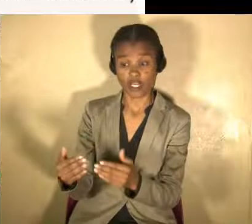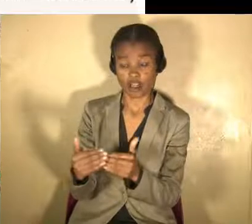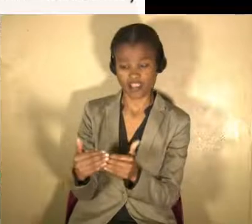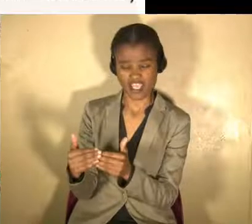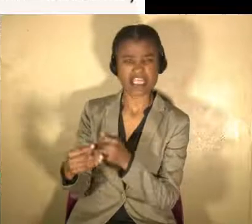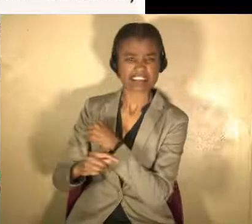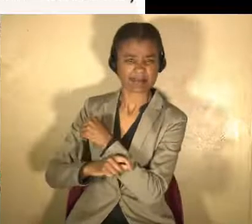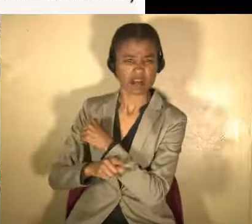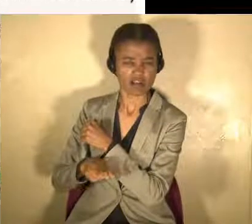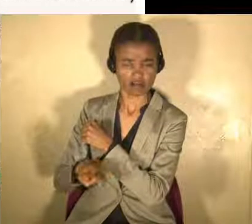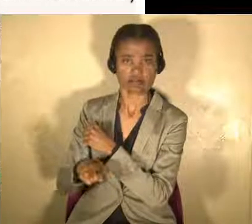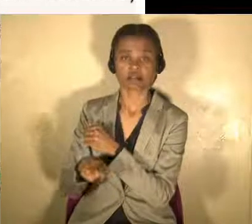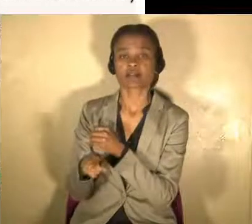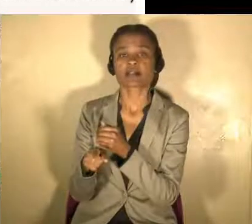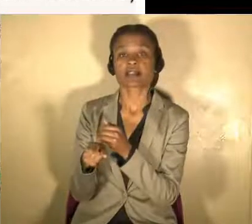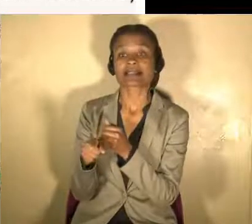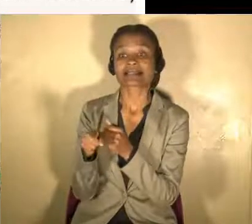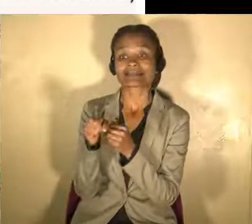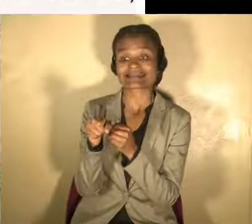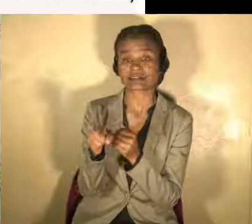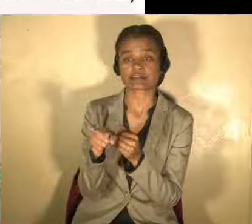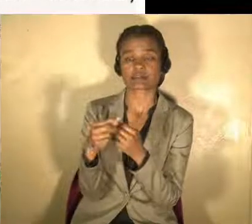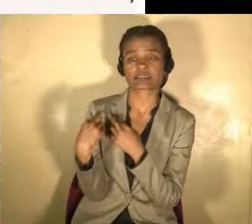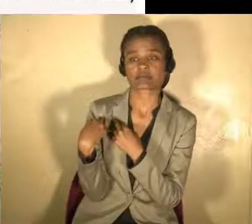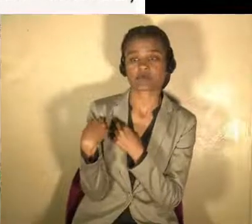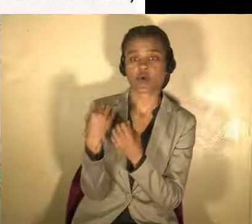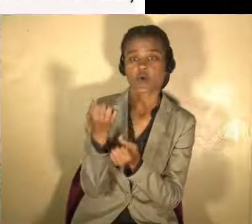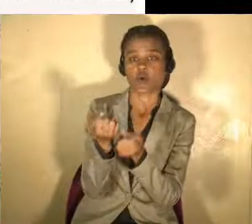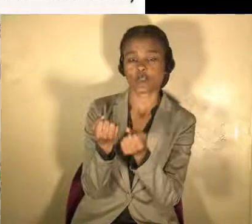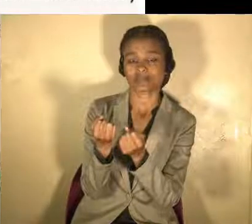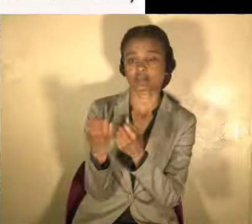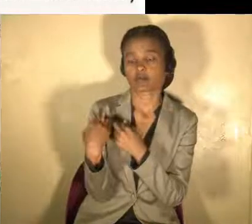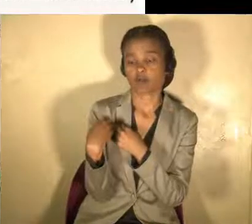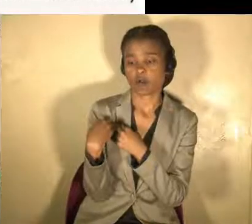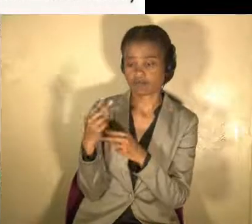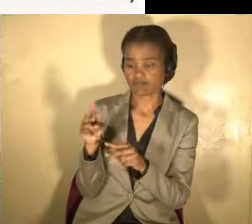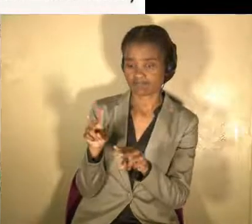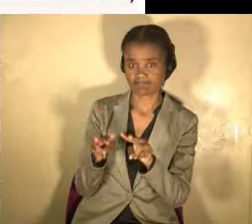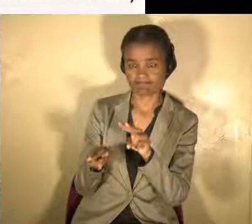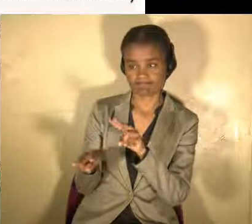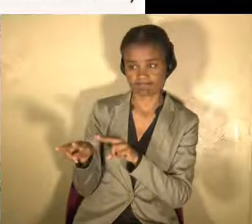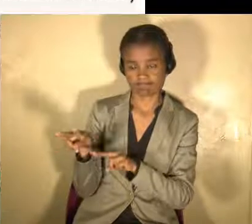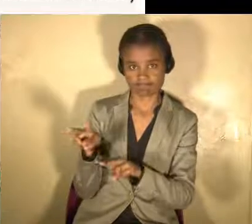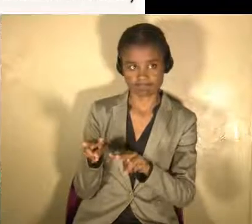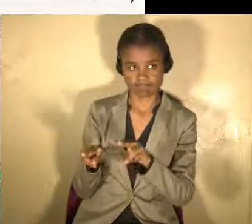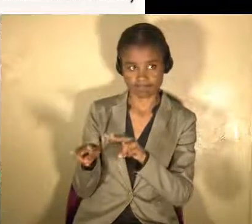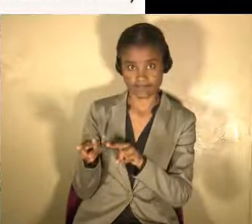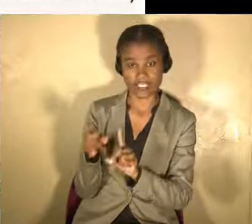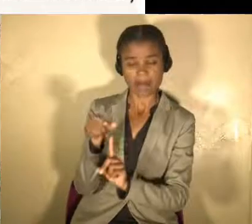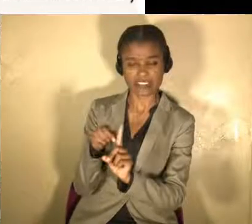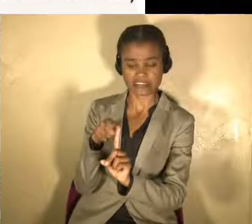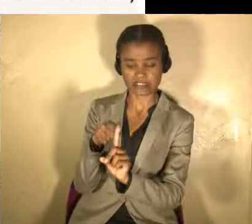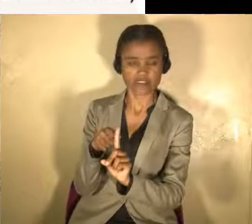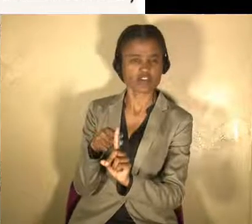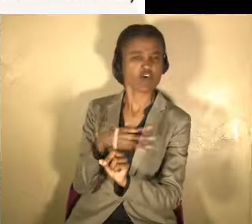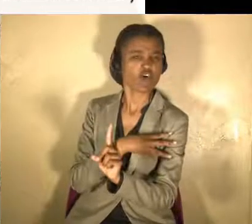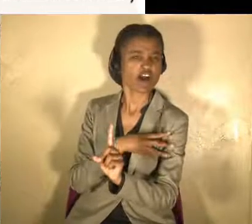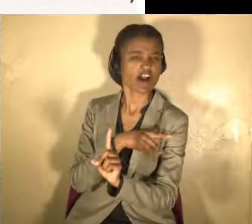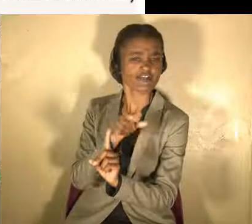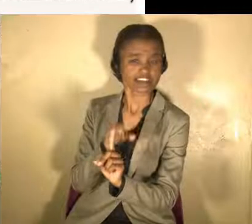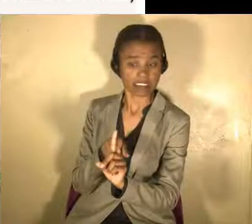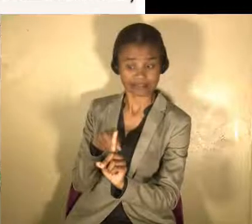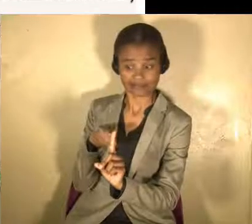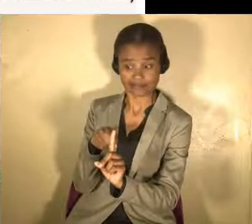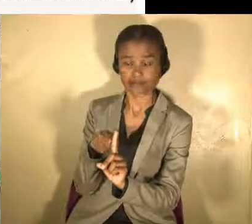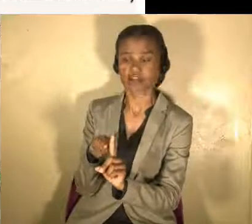current Children's Act makes provision for the presiding officer to issue a Section 186 order where a